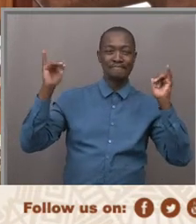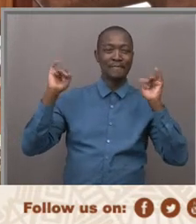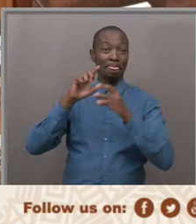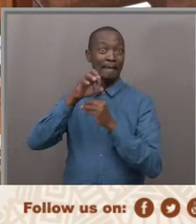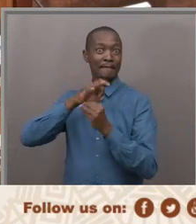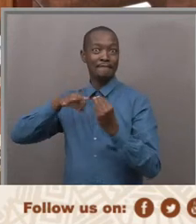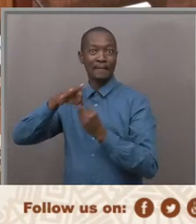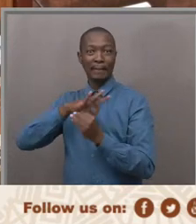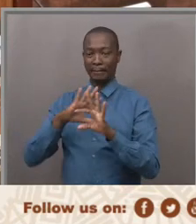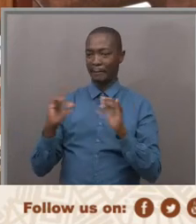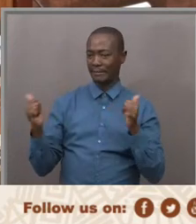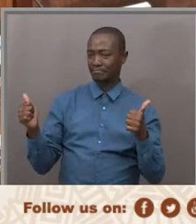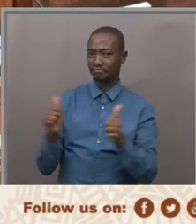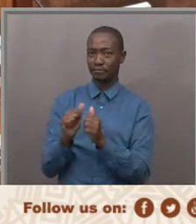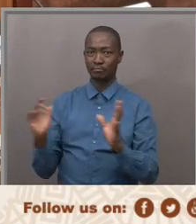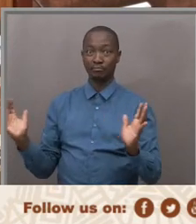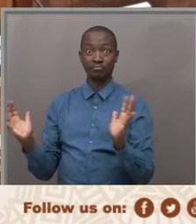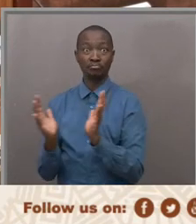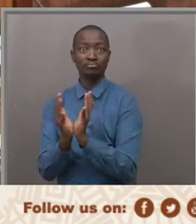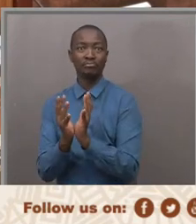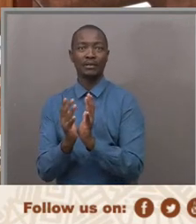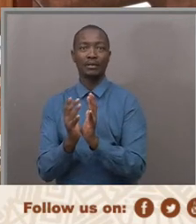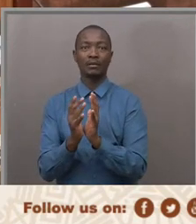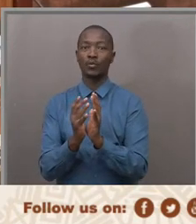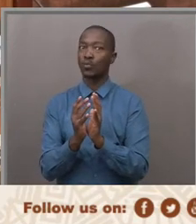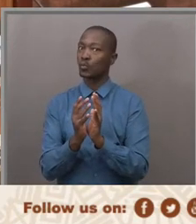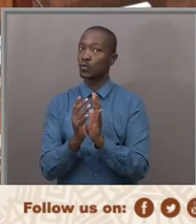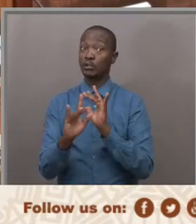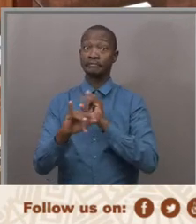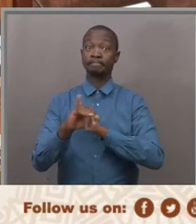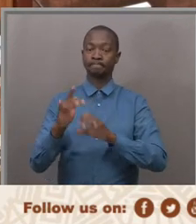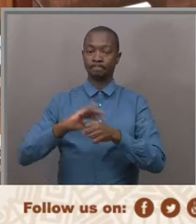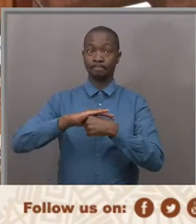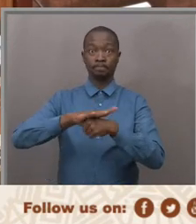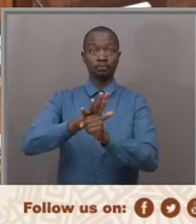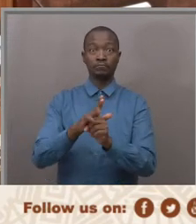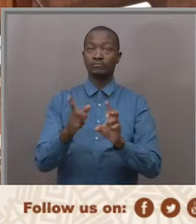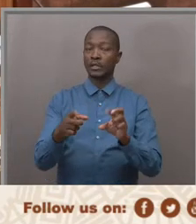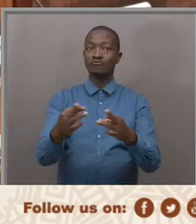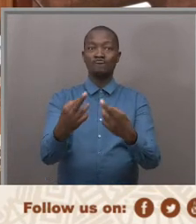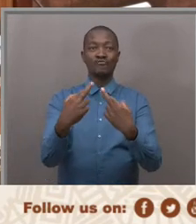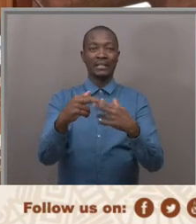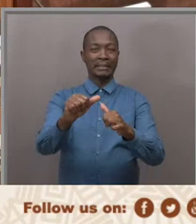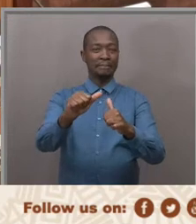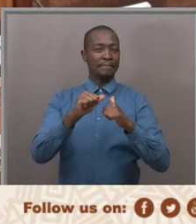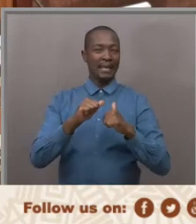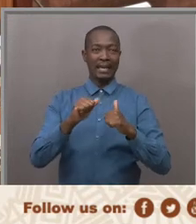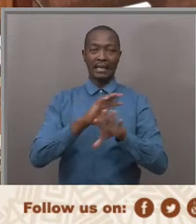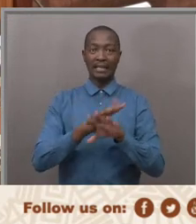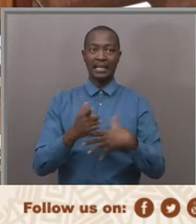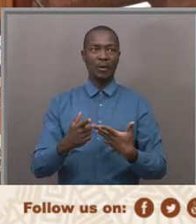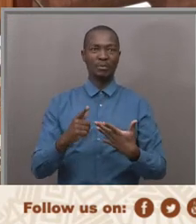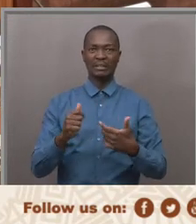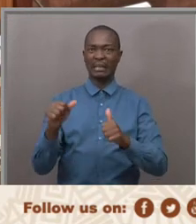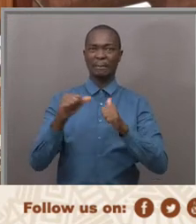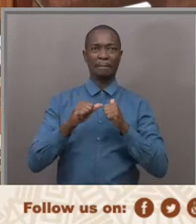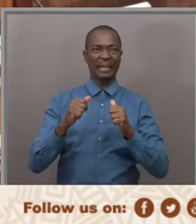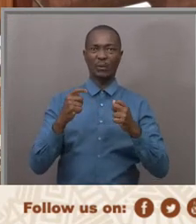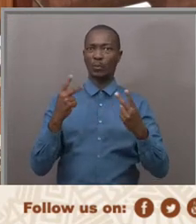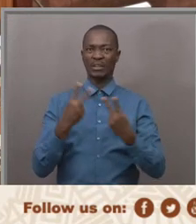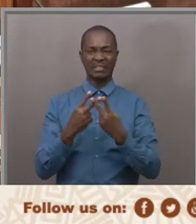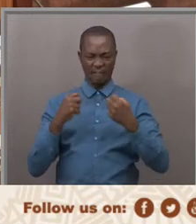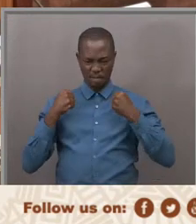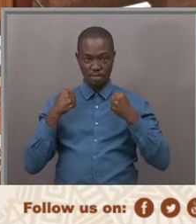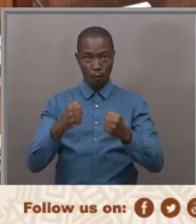to gather, the pandemic returned, and it was now a new variant that came with the ferociousness that has not